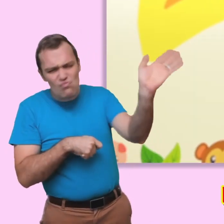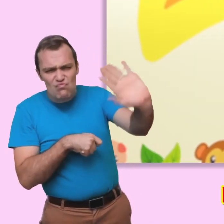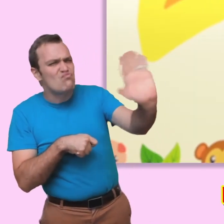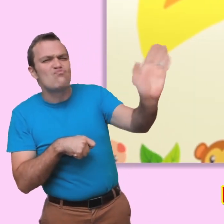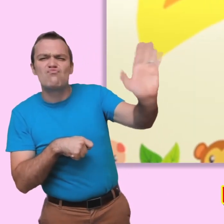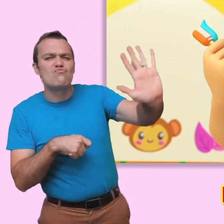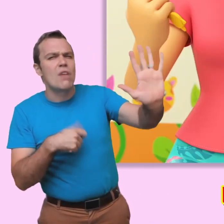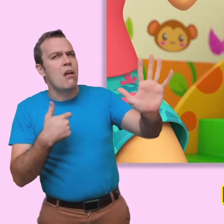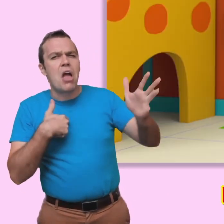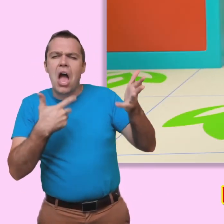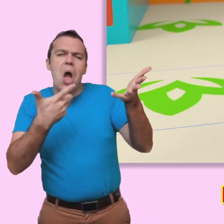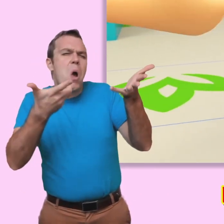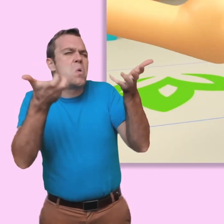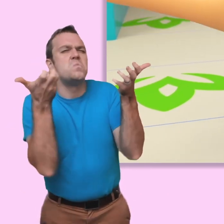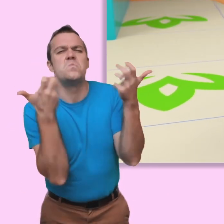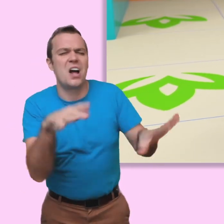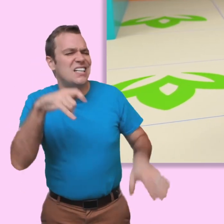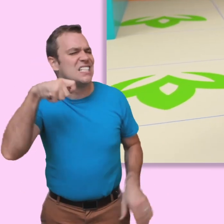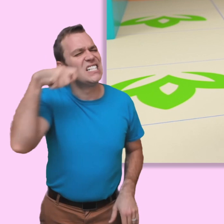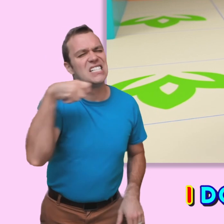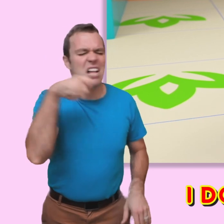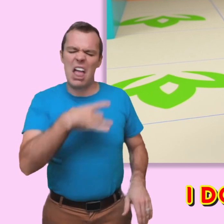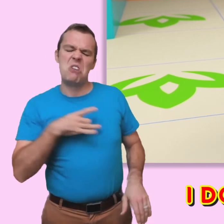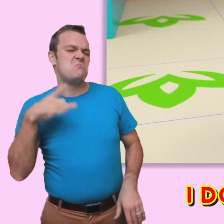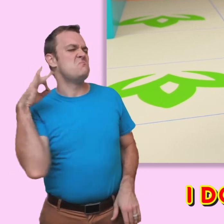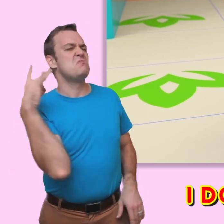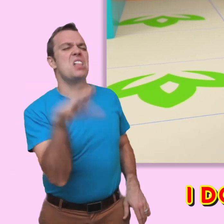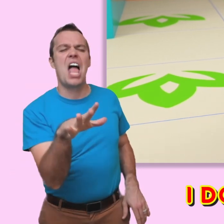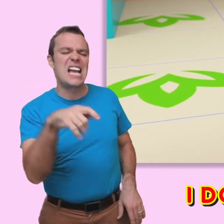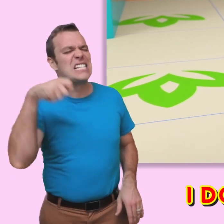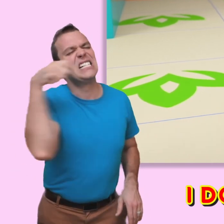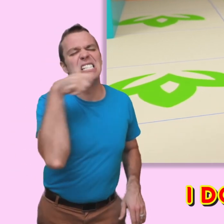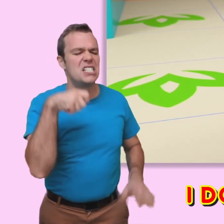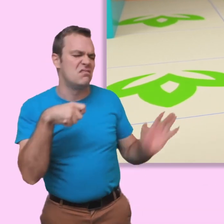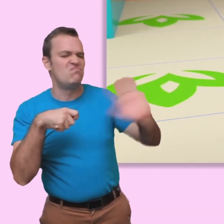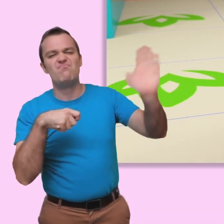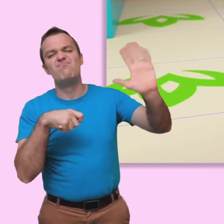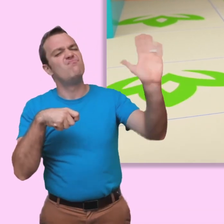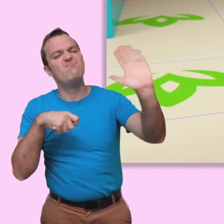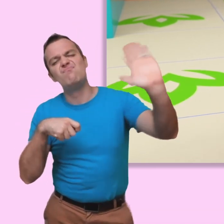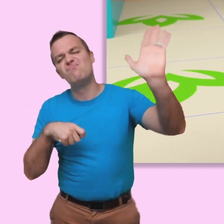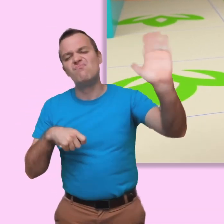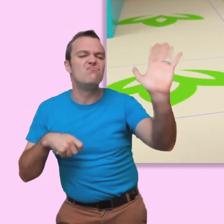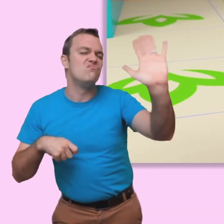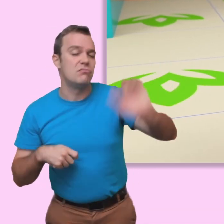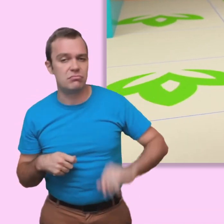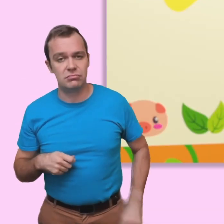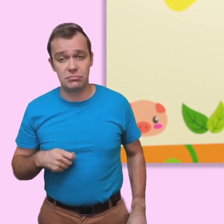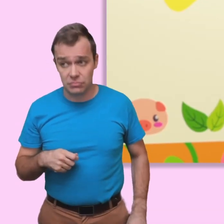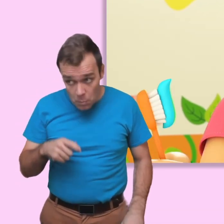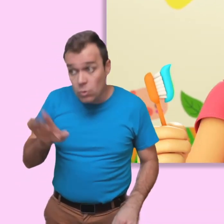No, no, no, I don't like to brush my teeth. I don't like to brush my teeth. No, no,